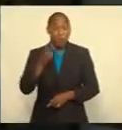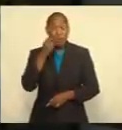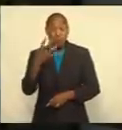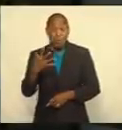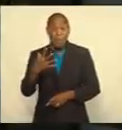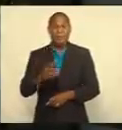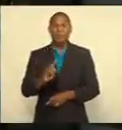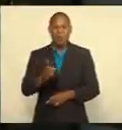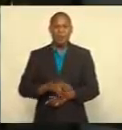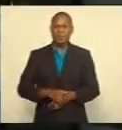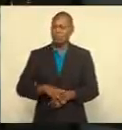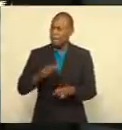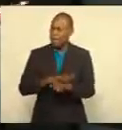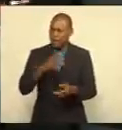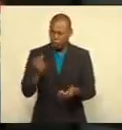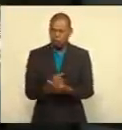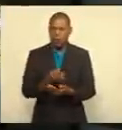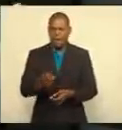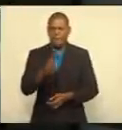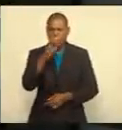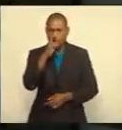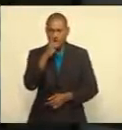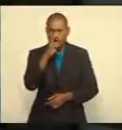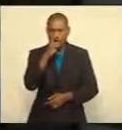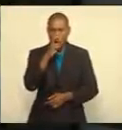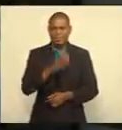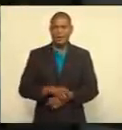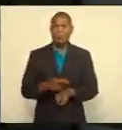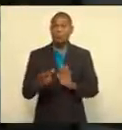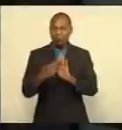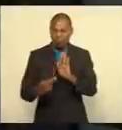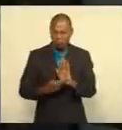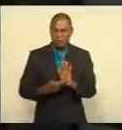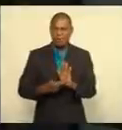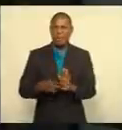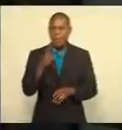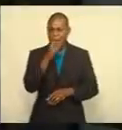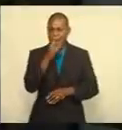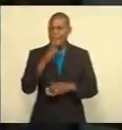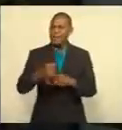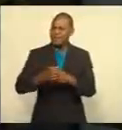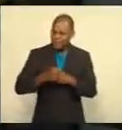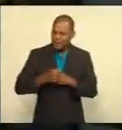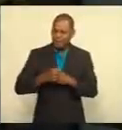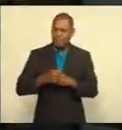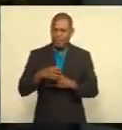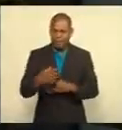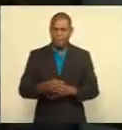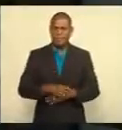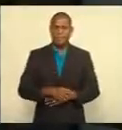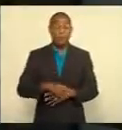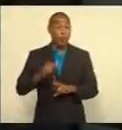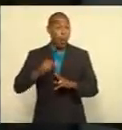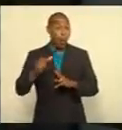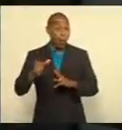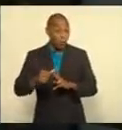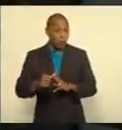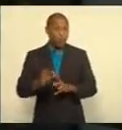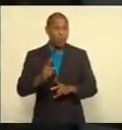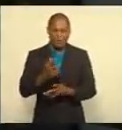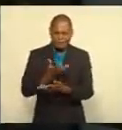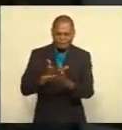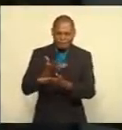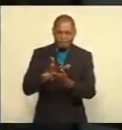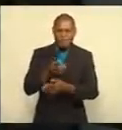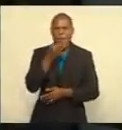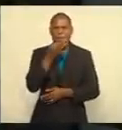ensure they're putting more strict measures to ensure that people are safe while they're out and about. I also spoke to a few people just a while ago,